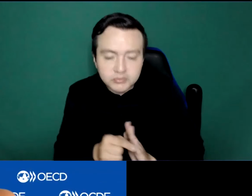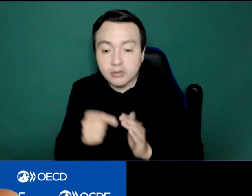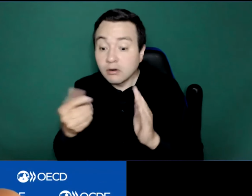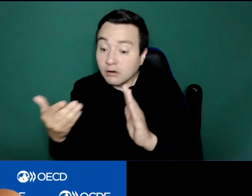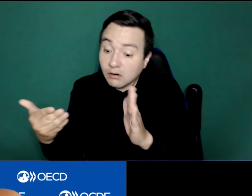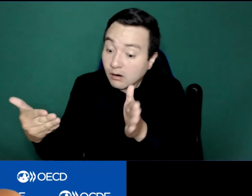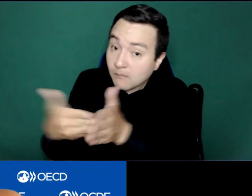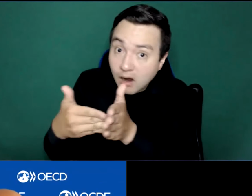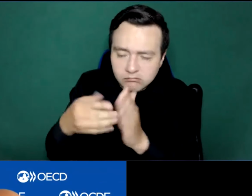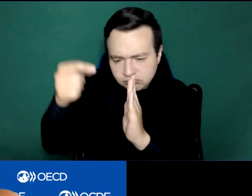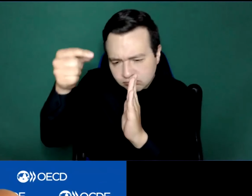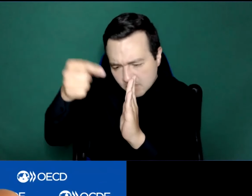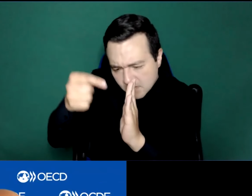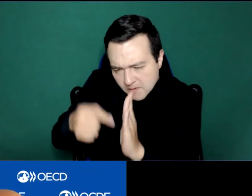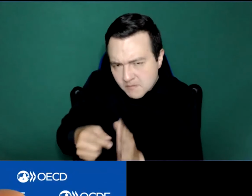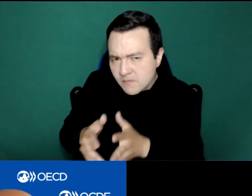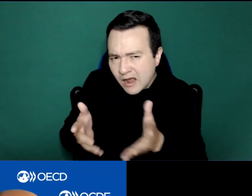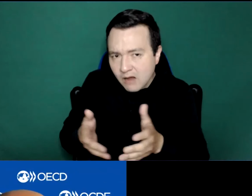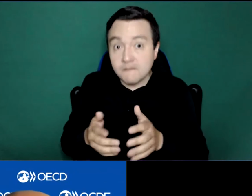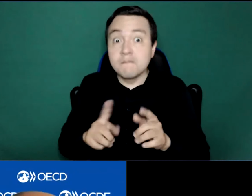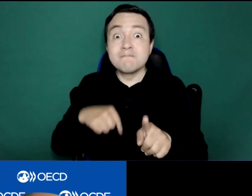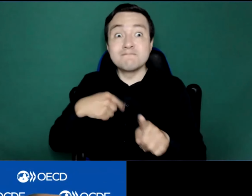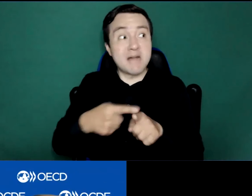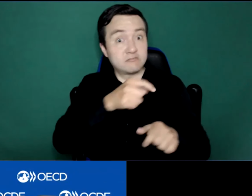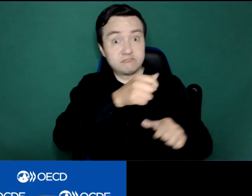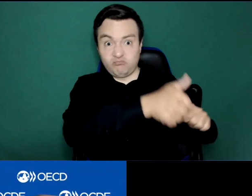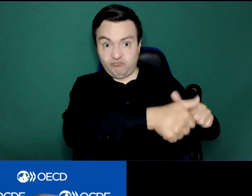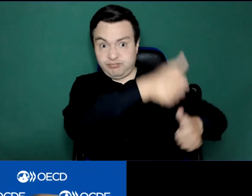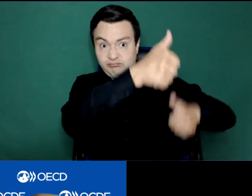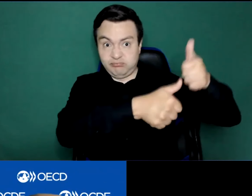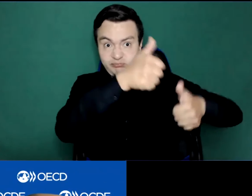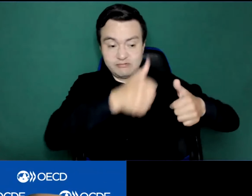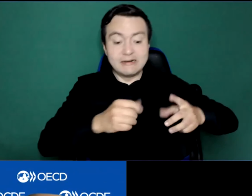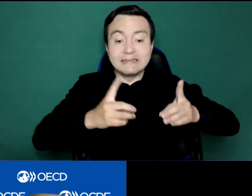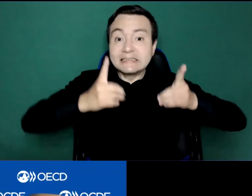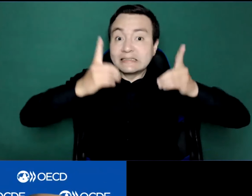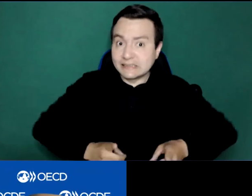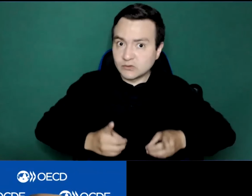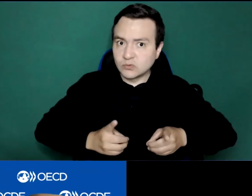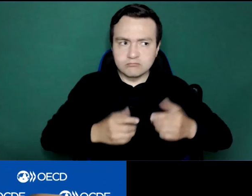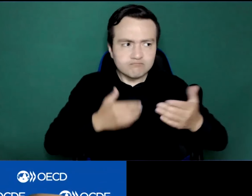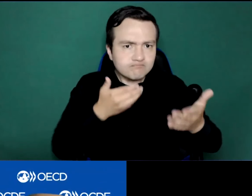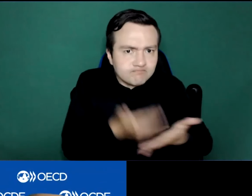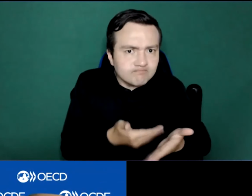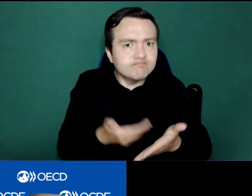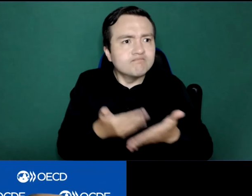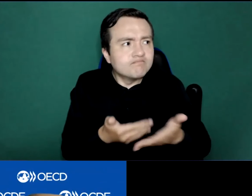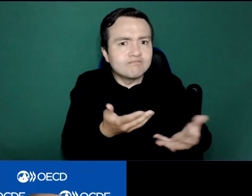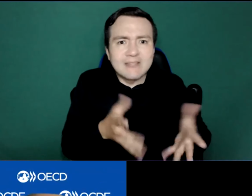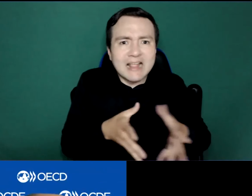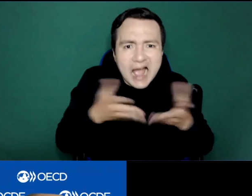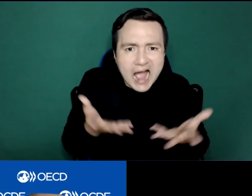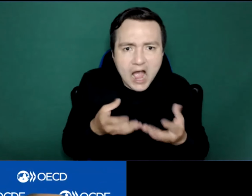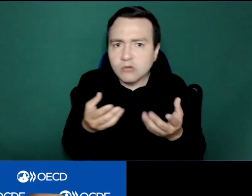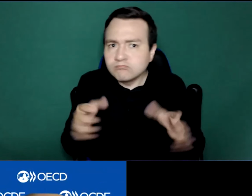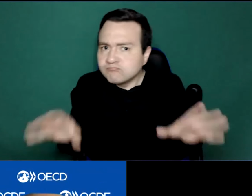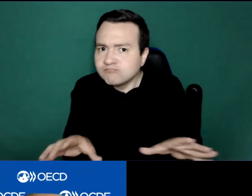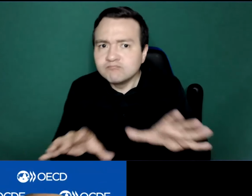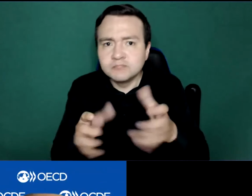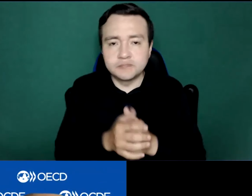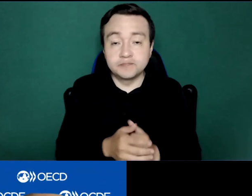to our next speaker, who is Federico Guanais, the Deputy Head of the Health Division of